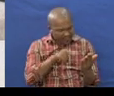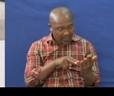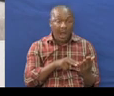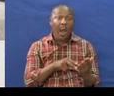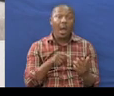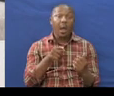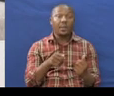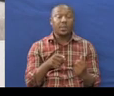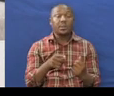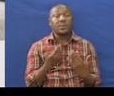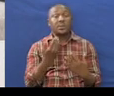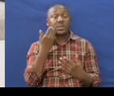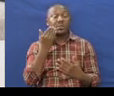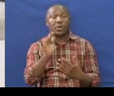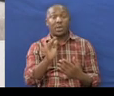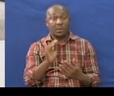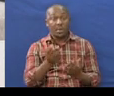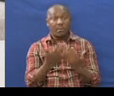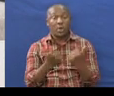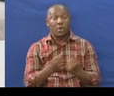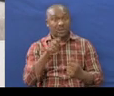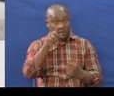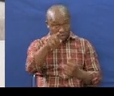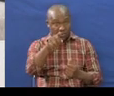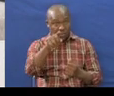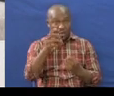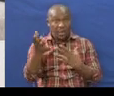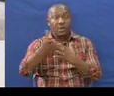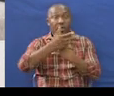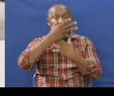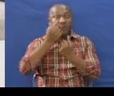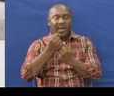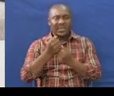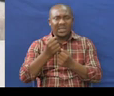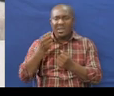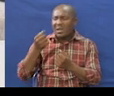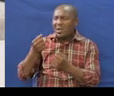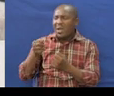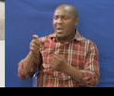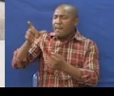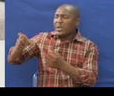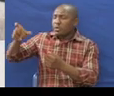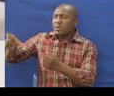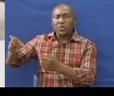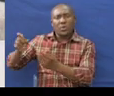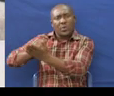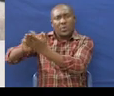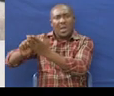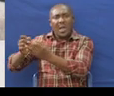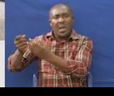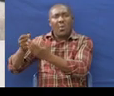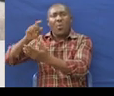very important. Yeah, it enables you to find out what has been done already. You want to